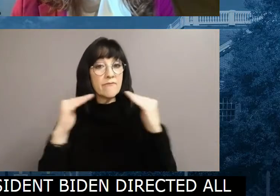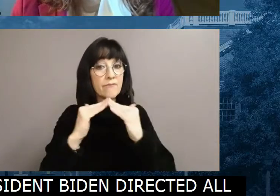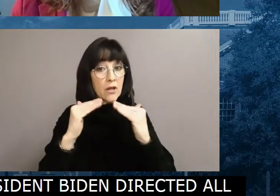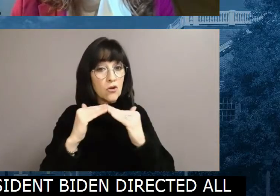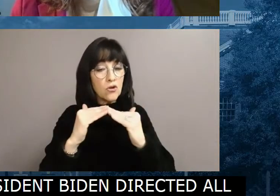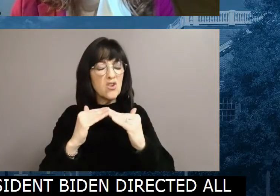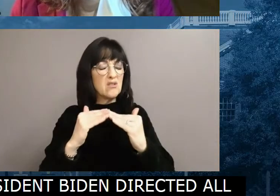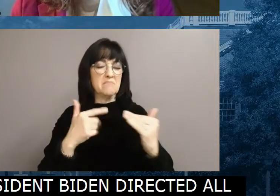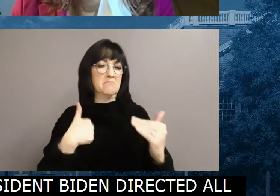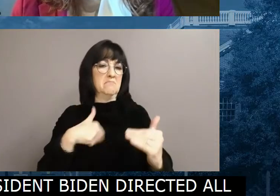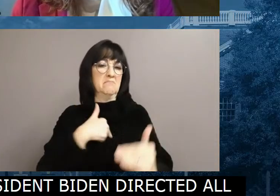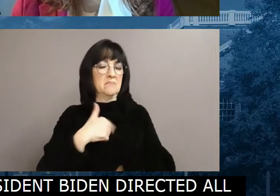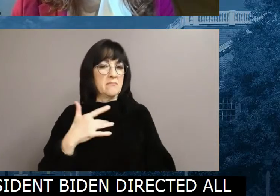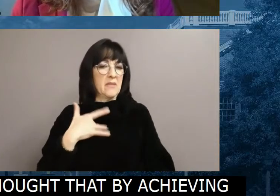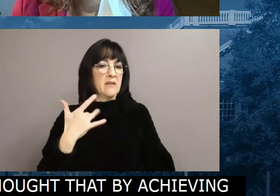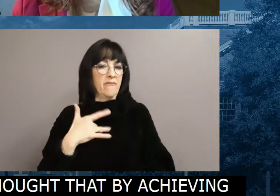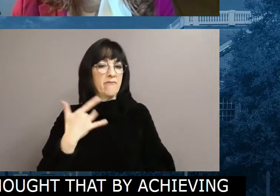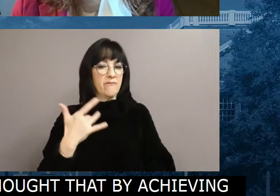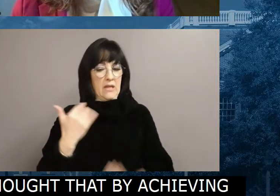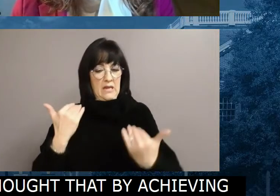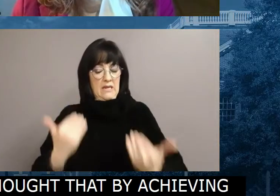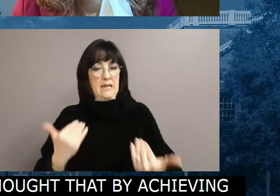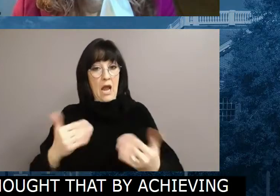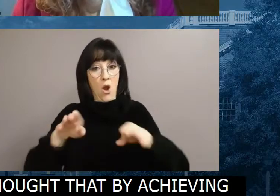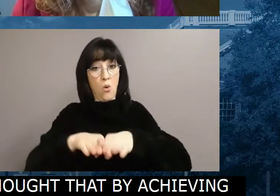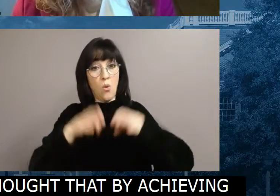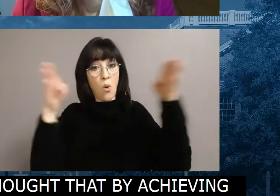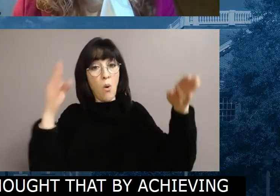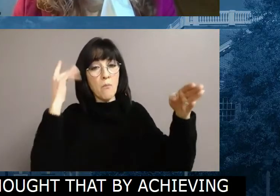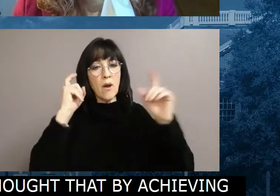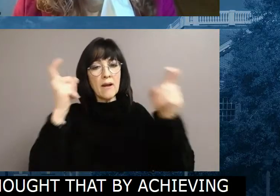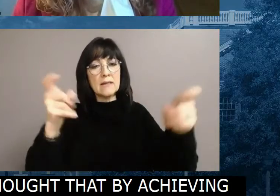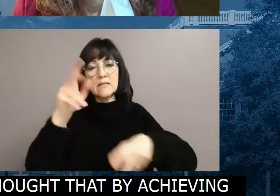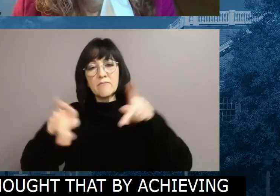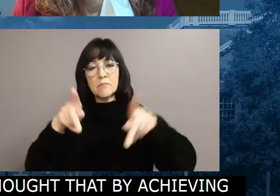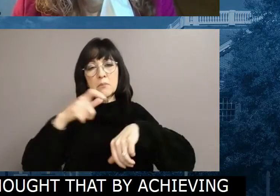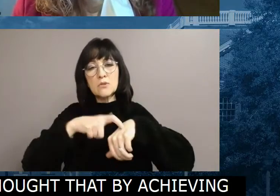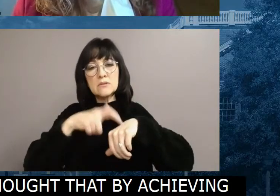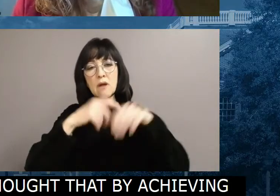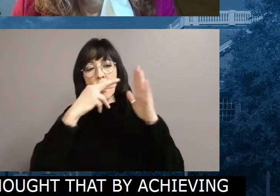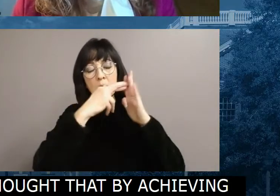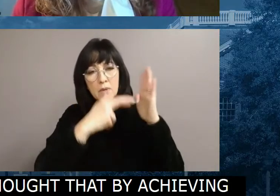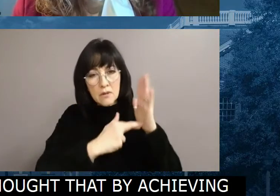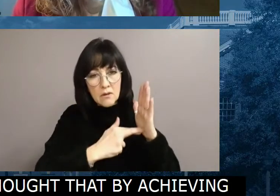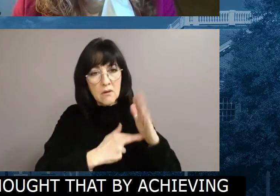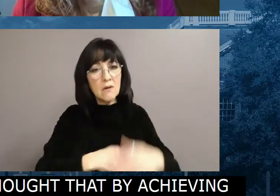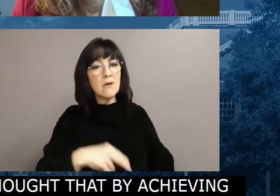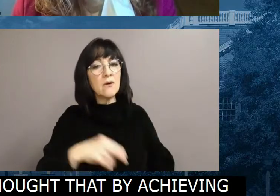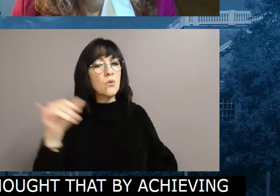provide some fidelity to our commitment to people with disabilities,